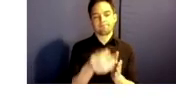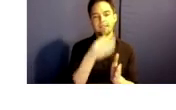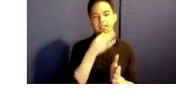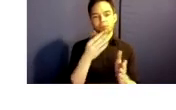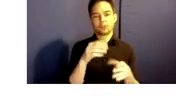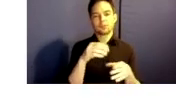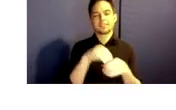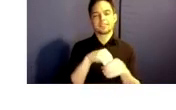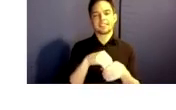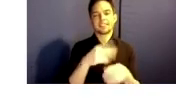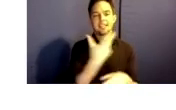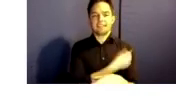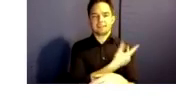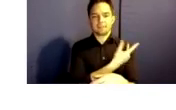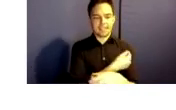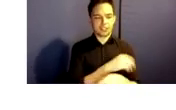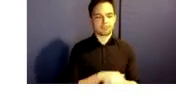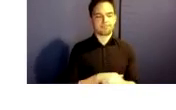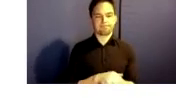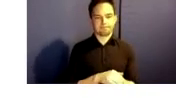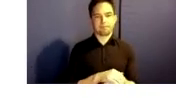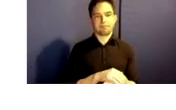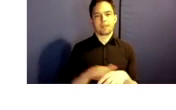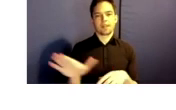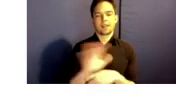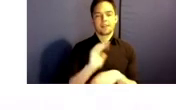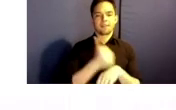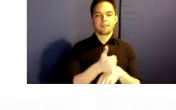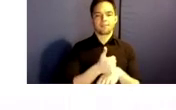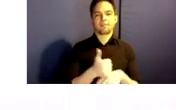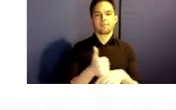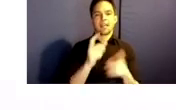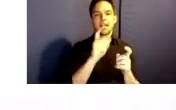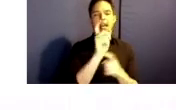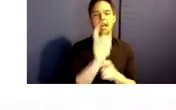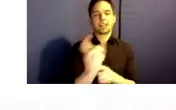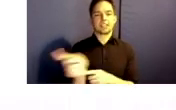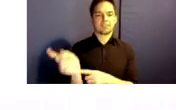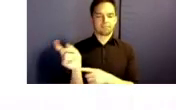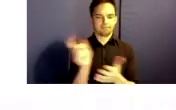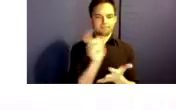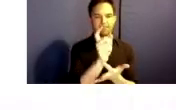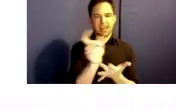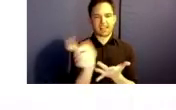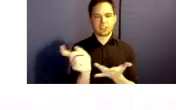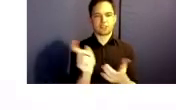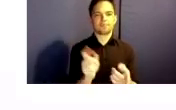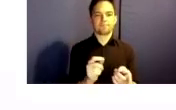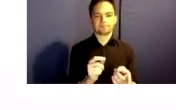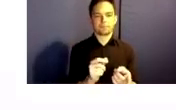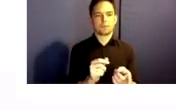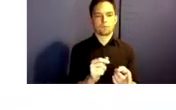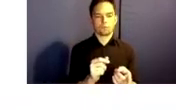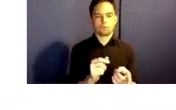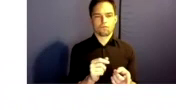immunization, and a framework allocation was developed where